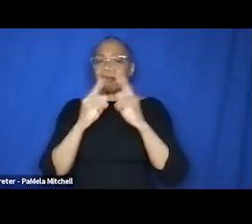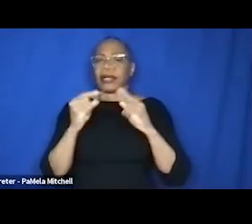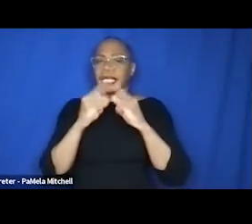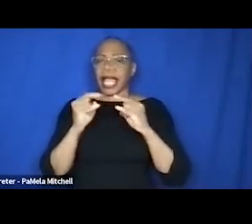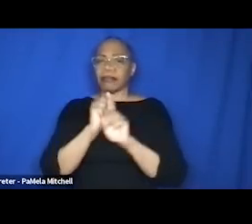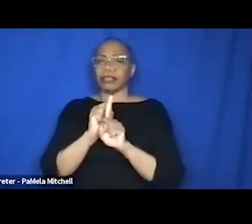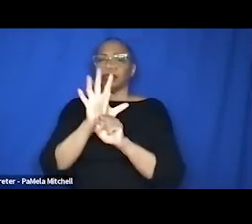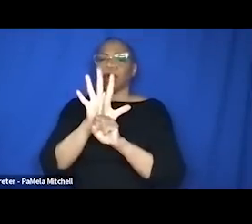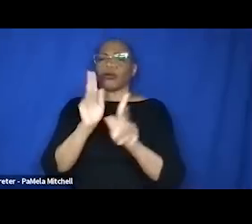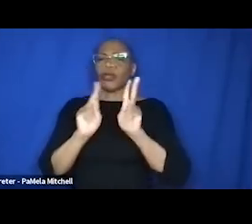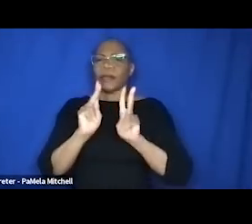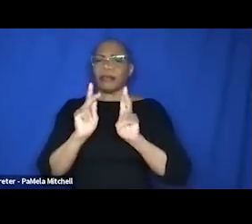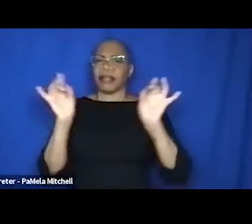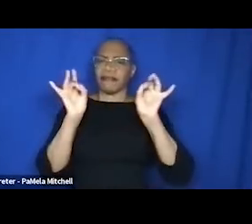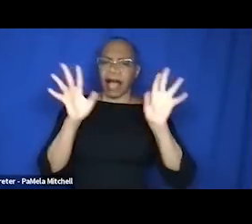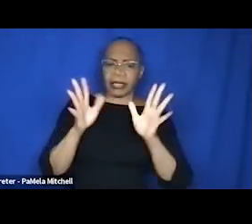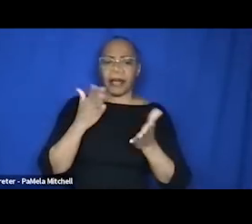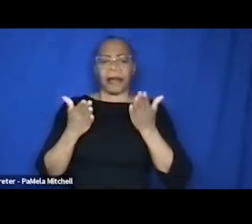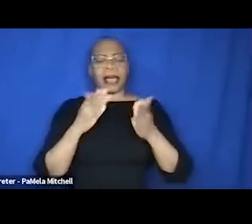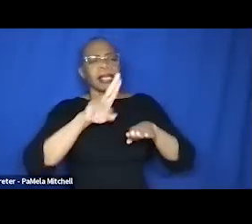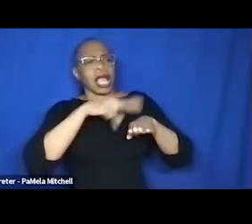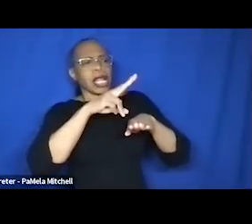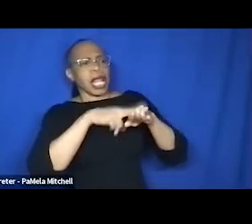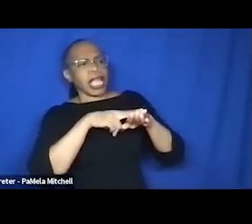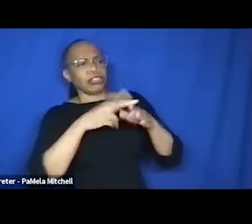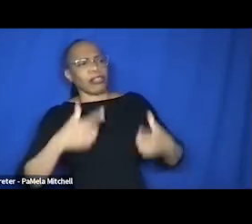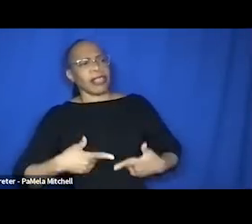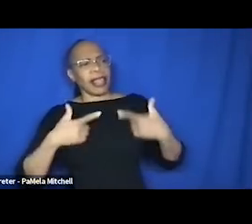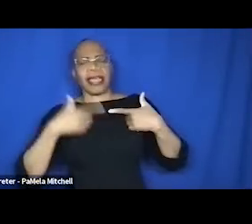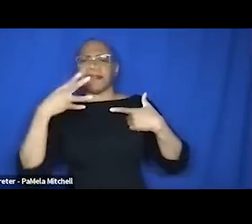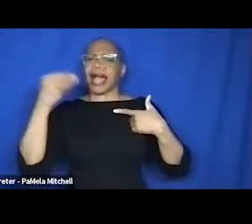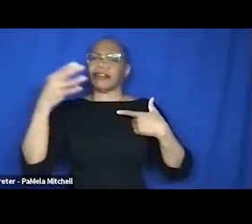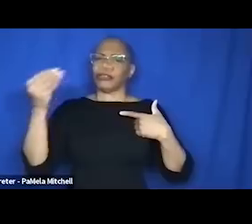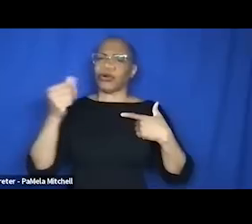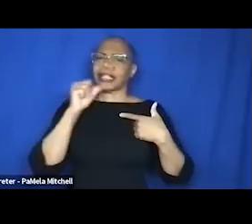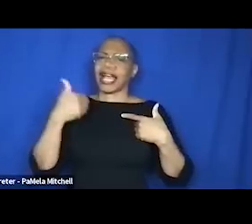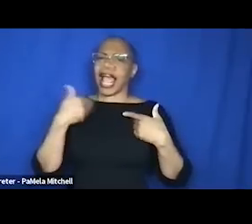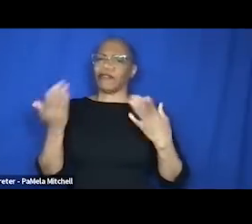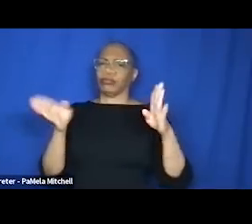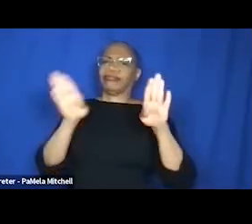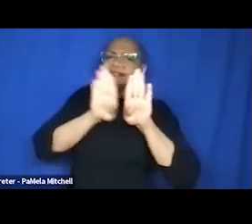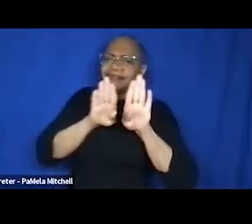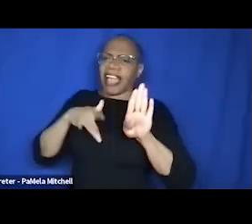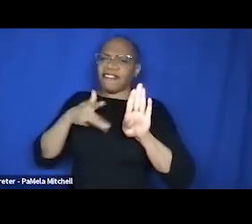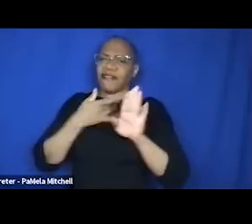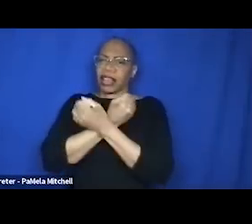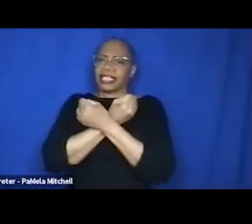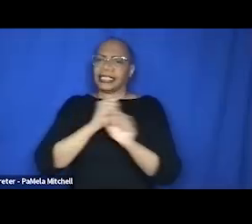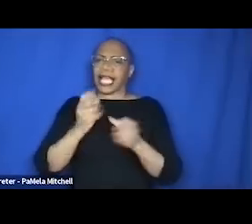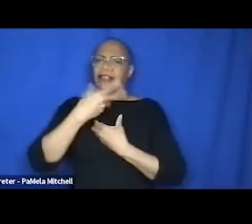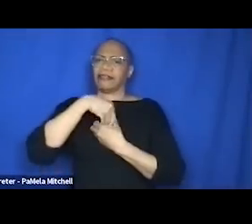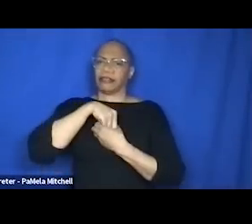maybe just by the nature of living outdoors, not having a place they can really close a door to and be safe. And so we know that this is